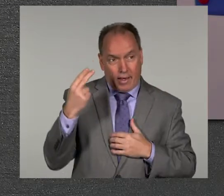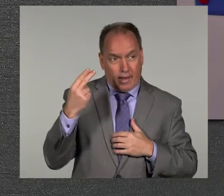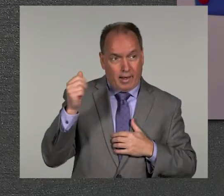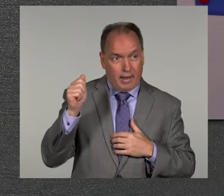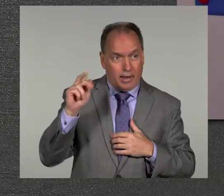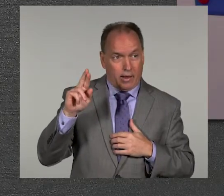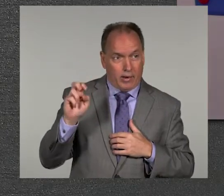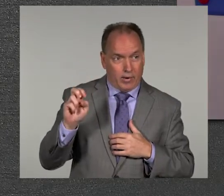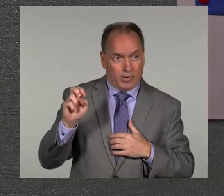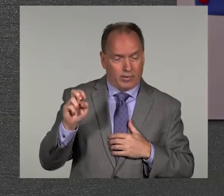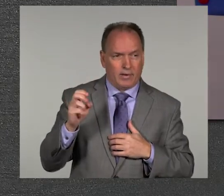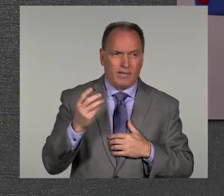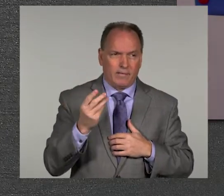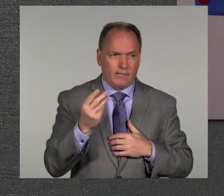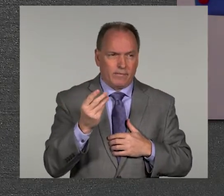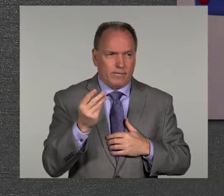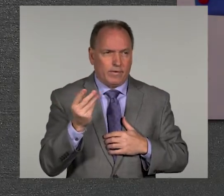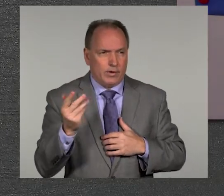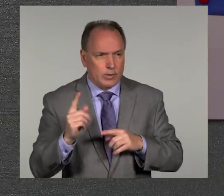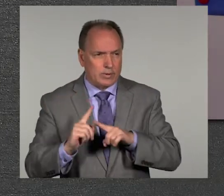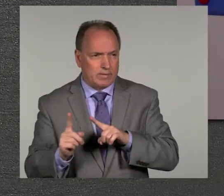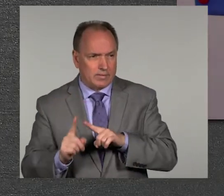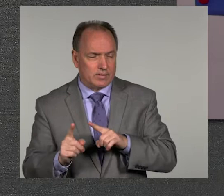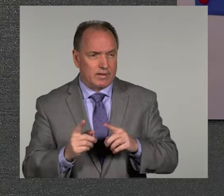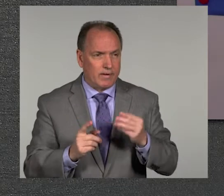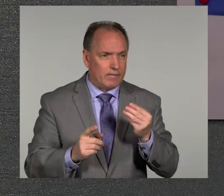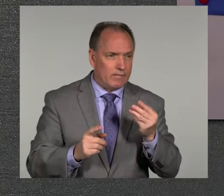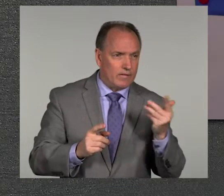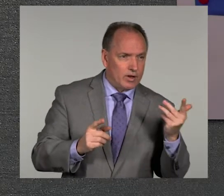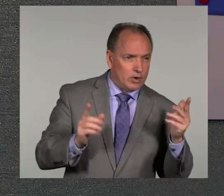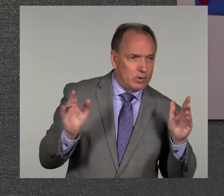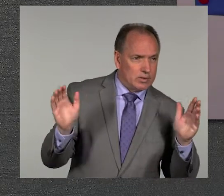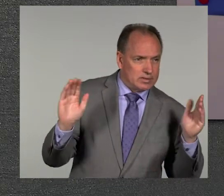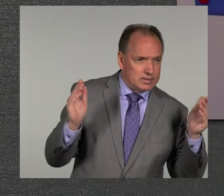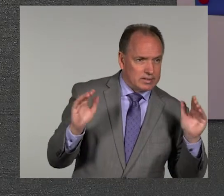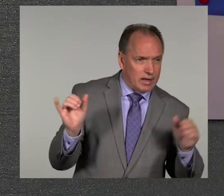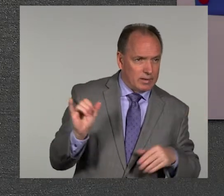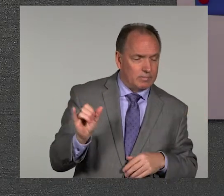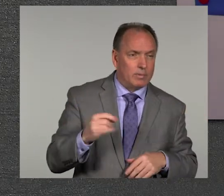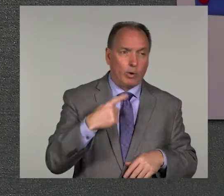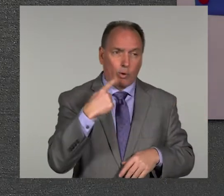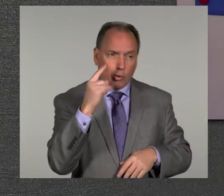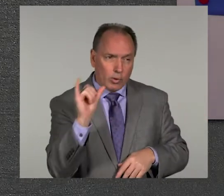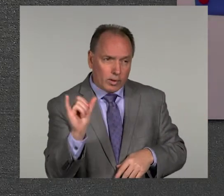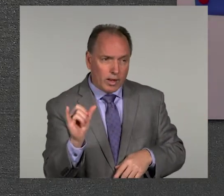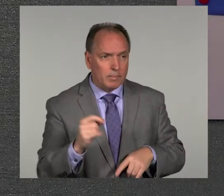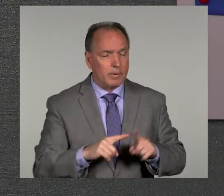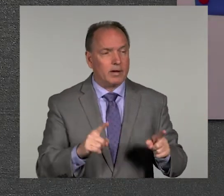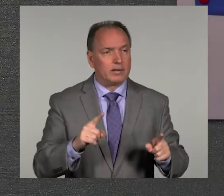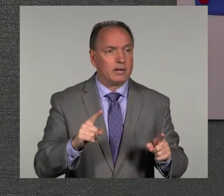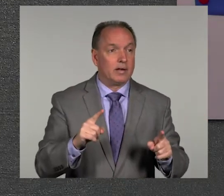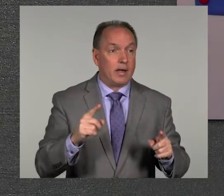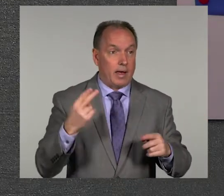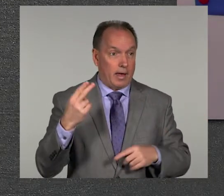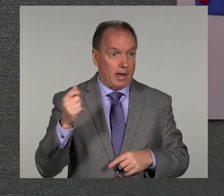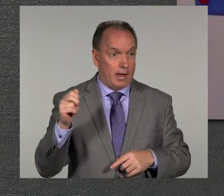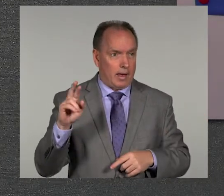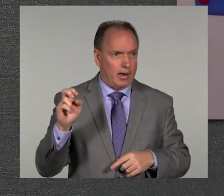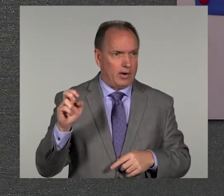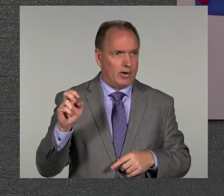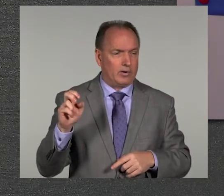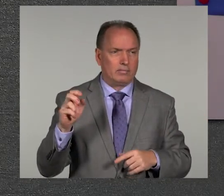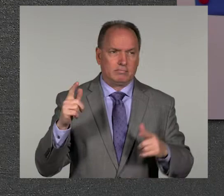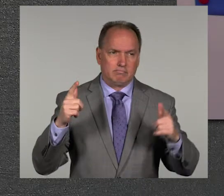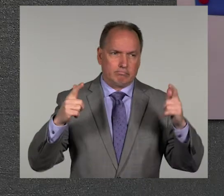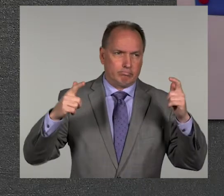lots of differences. They have a few similarities, so that's why some people mistake them. They kind of can look alike, but a hare has bigger ears and